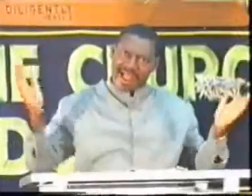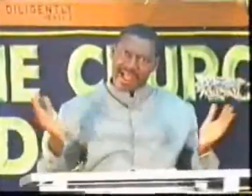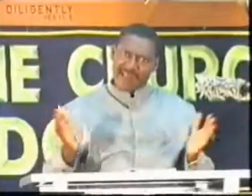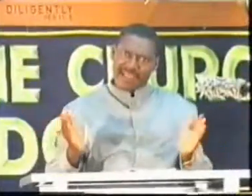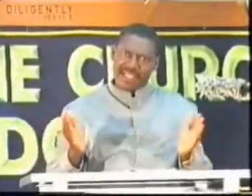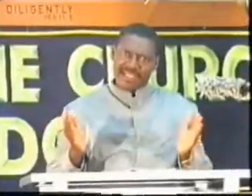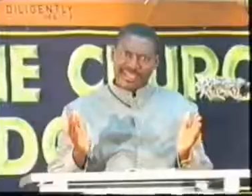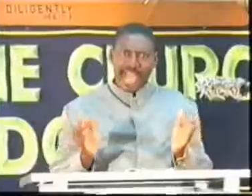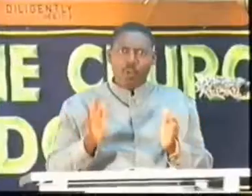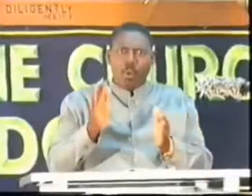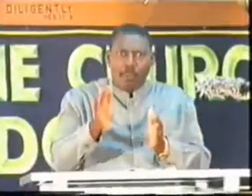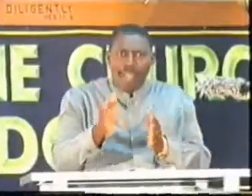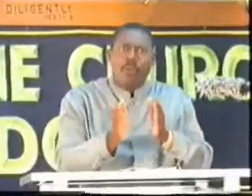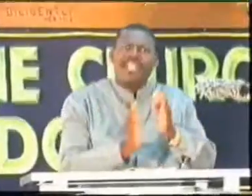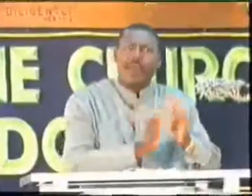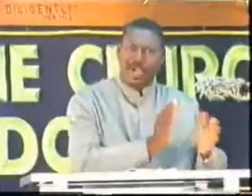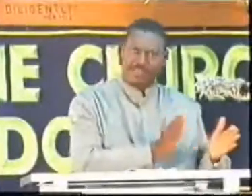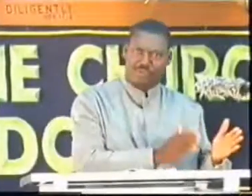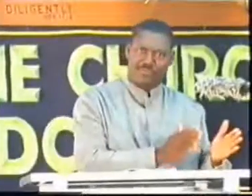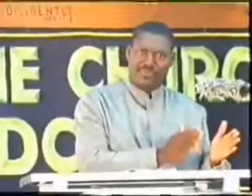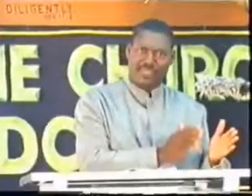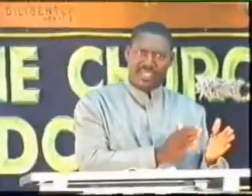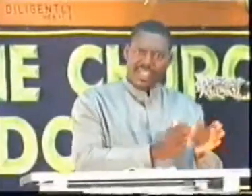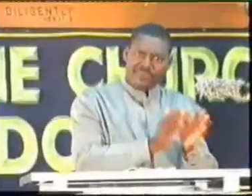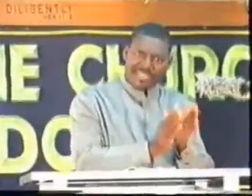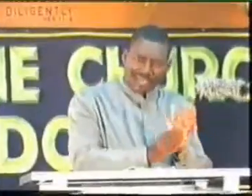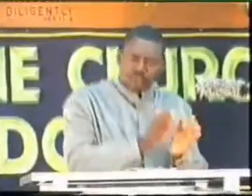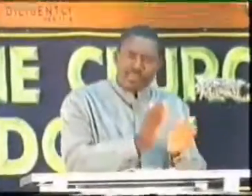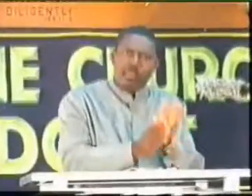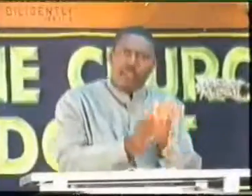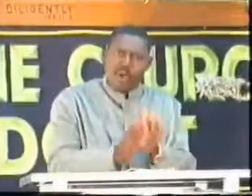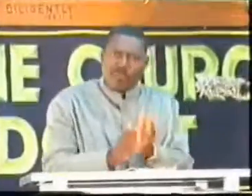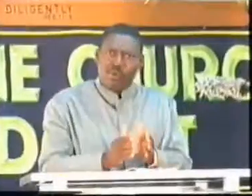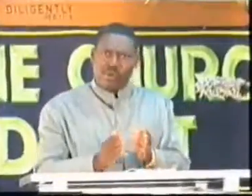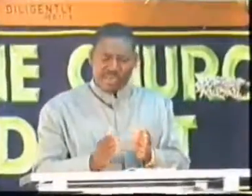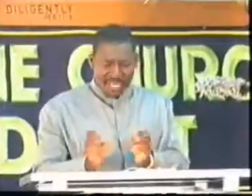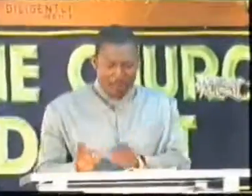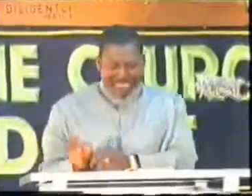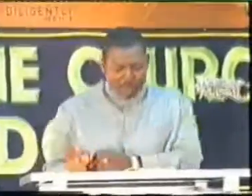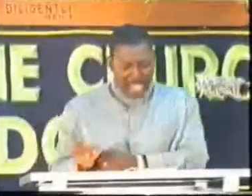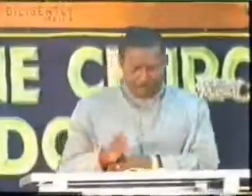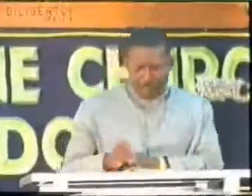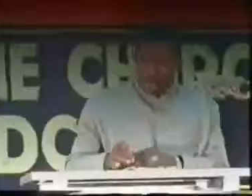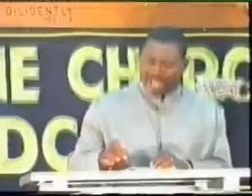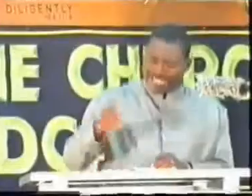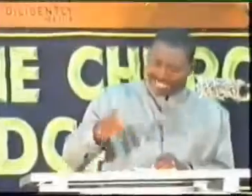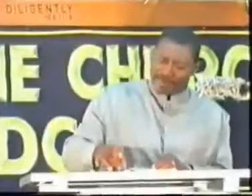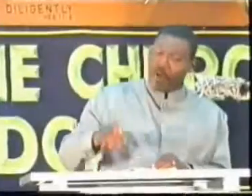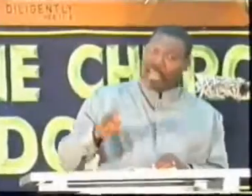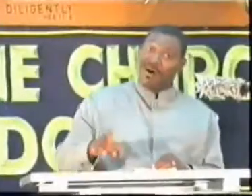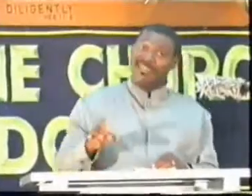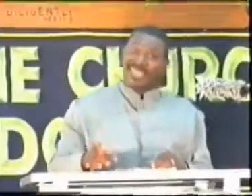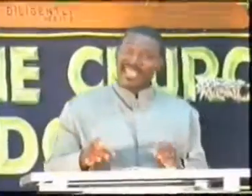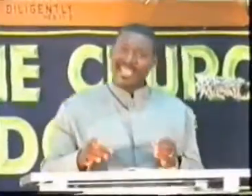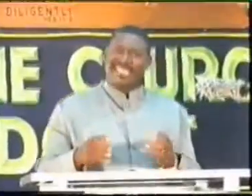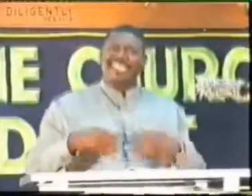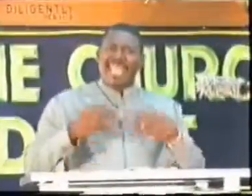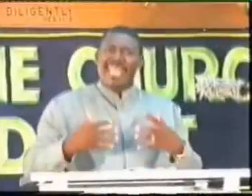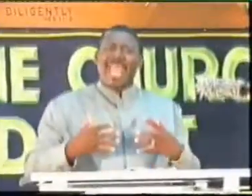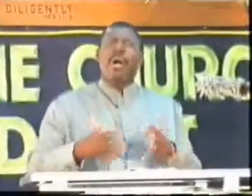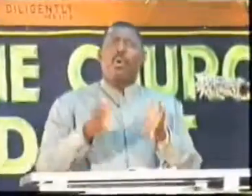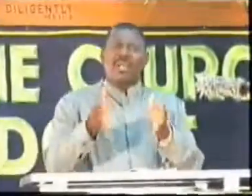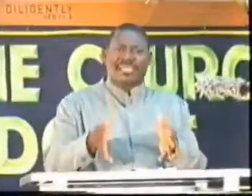Kakra? Now, a womb, our damn council. It just saw to me, Buemu, now beside Yankupon, Asamana, or the Amana